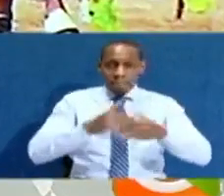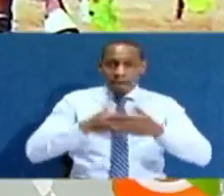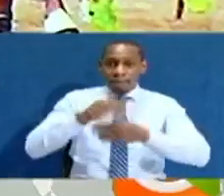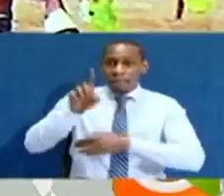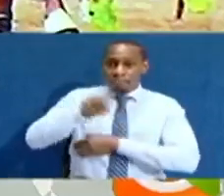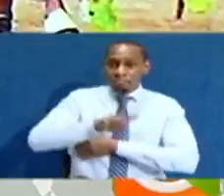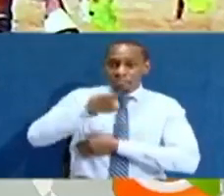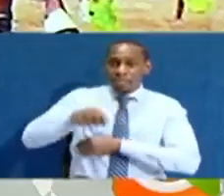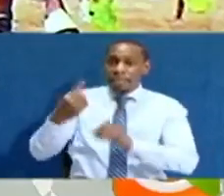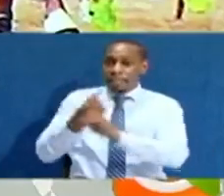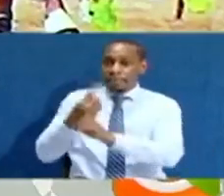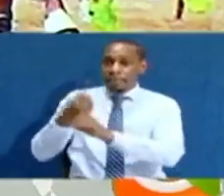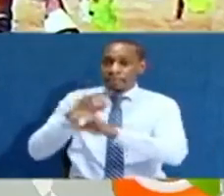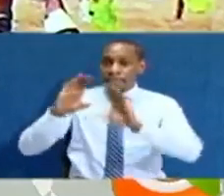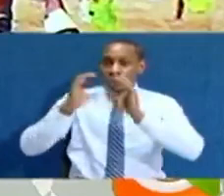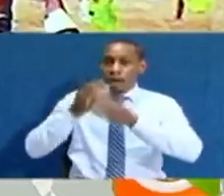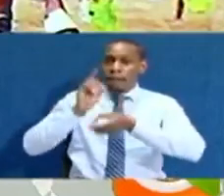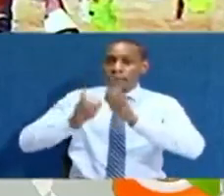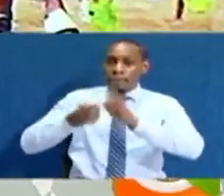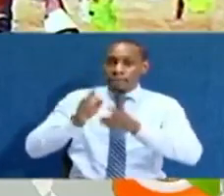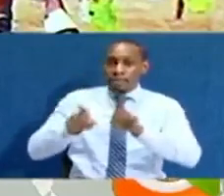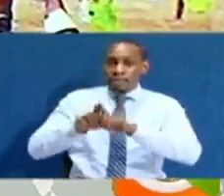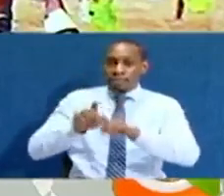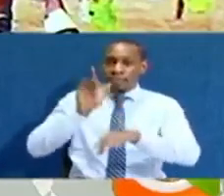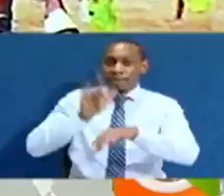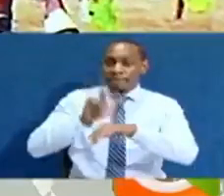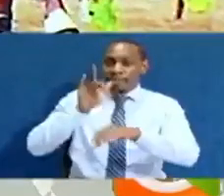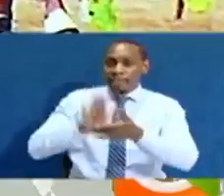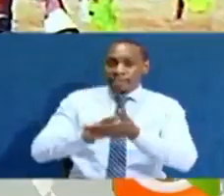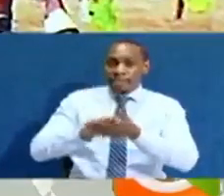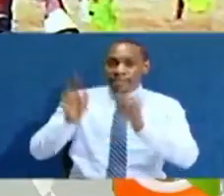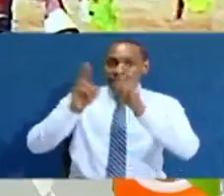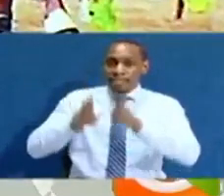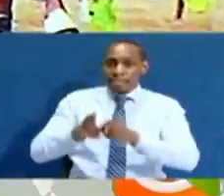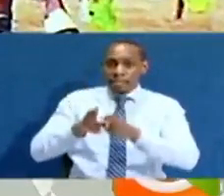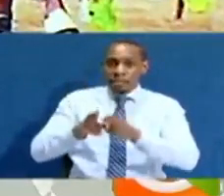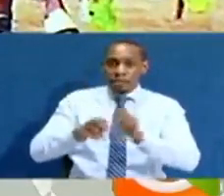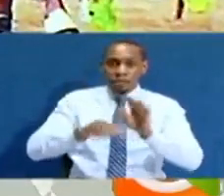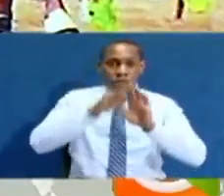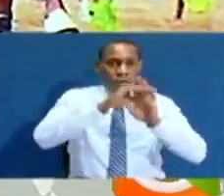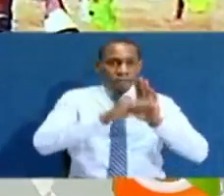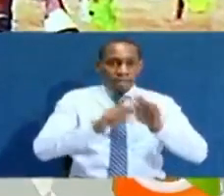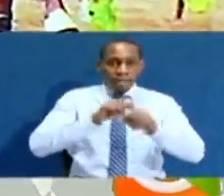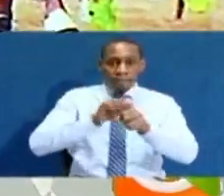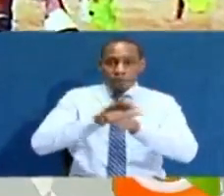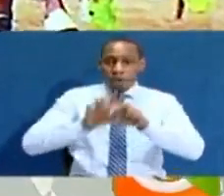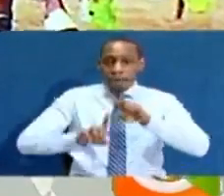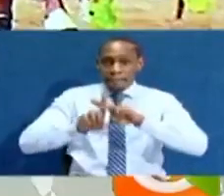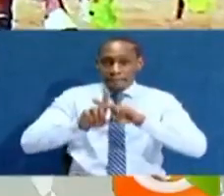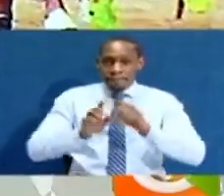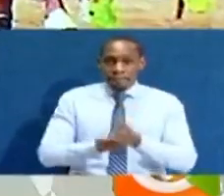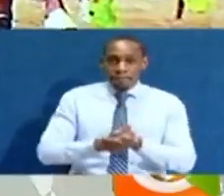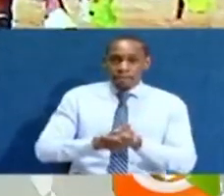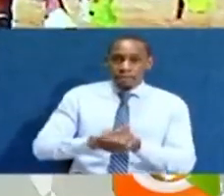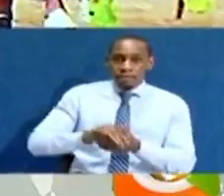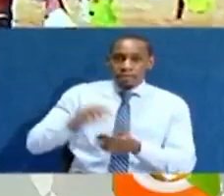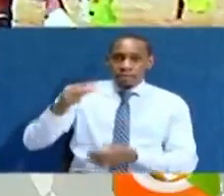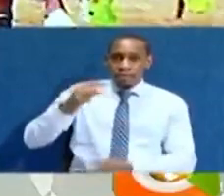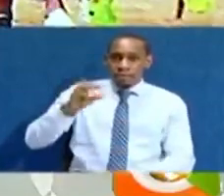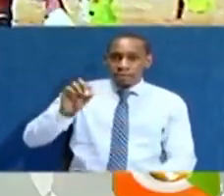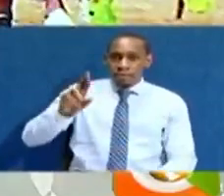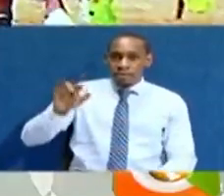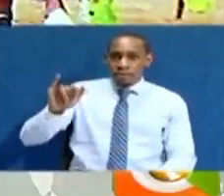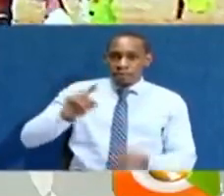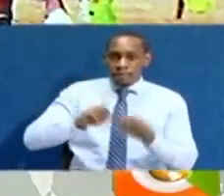the cancellation of the several global races and the disruption of the international track calendar due to COVID-19. Geoffrey Kamworor,